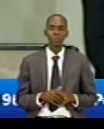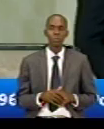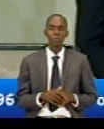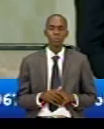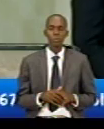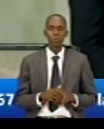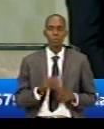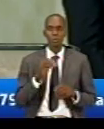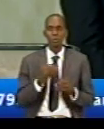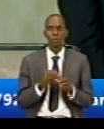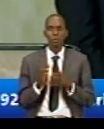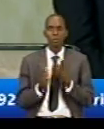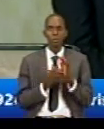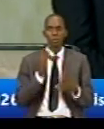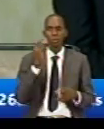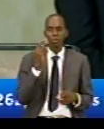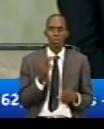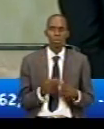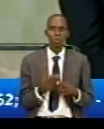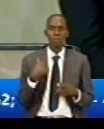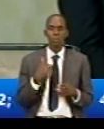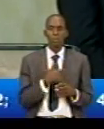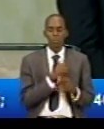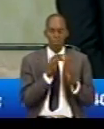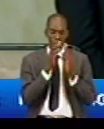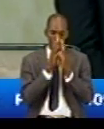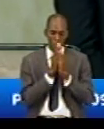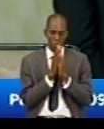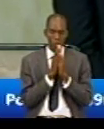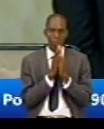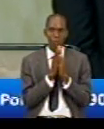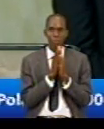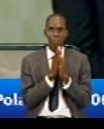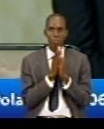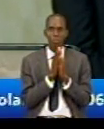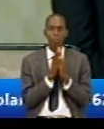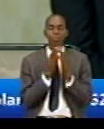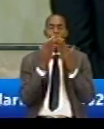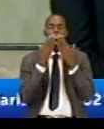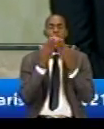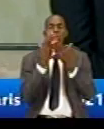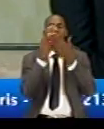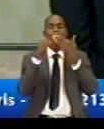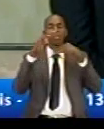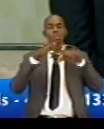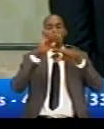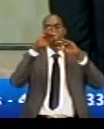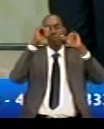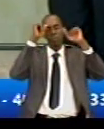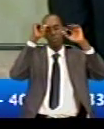In Jesus' name we pray. Thank you, our Heavenly Father,